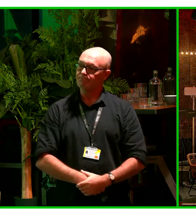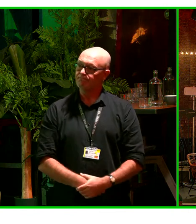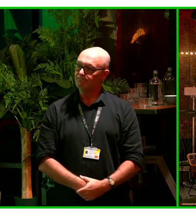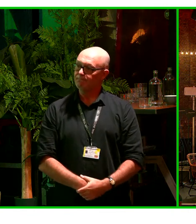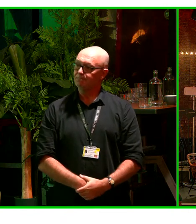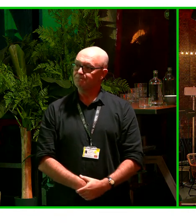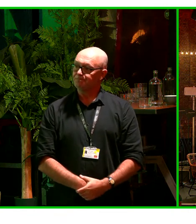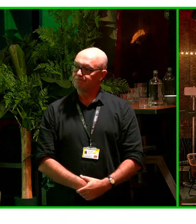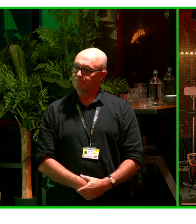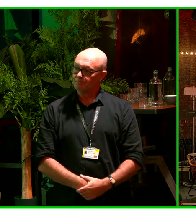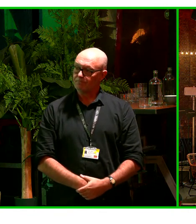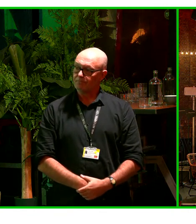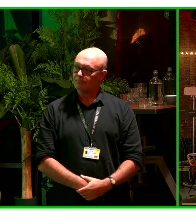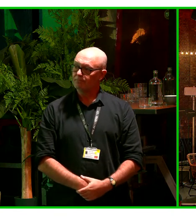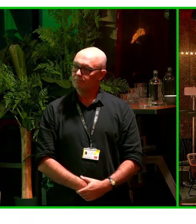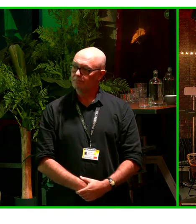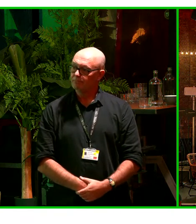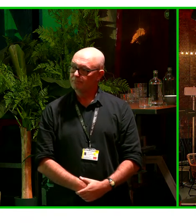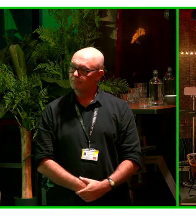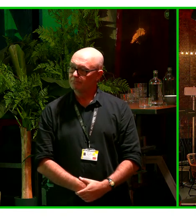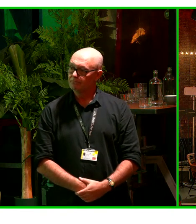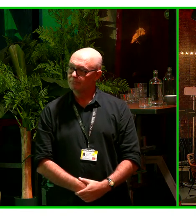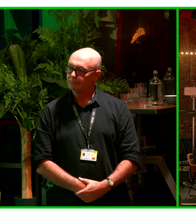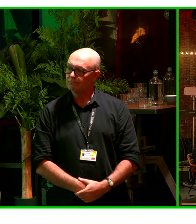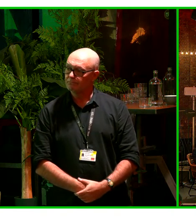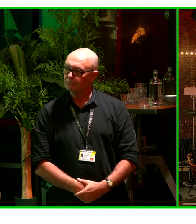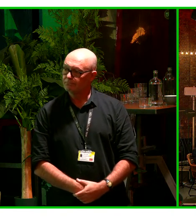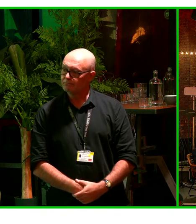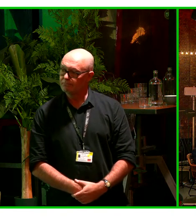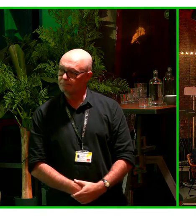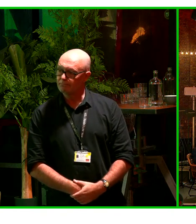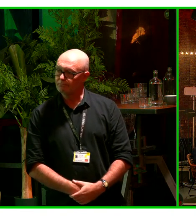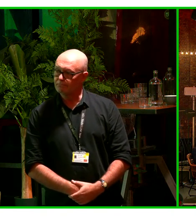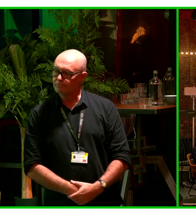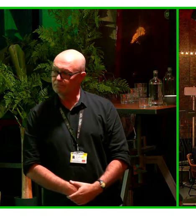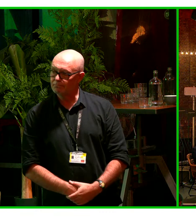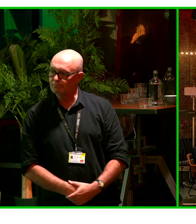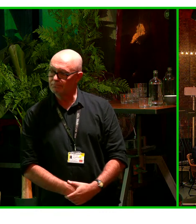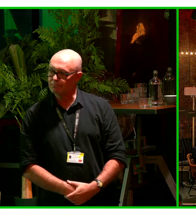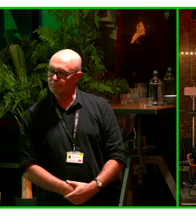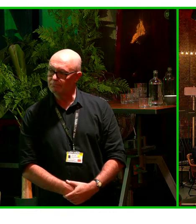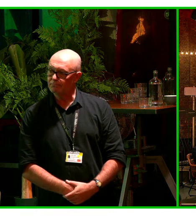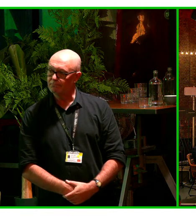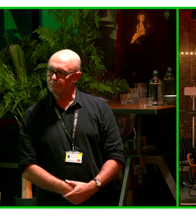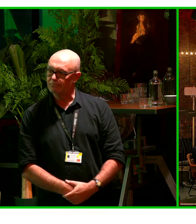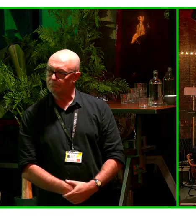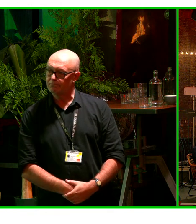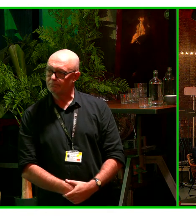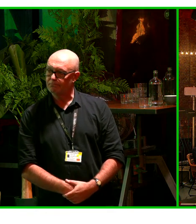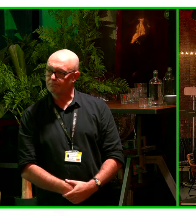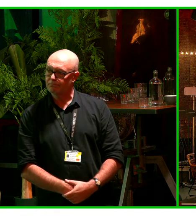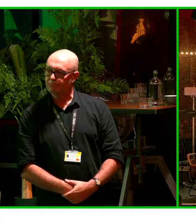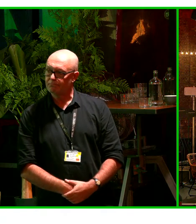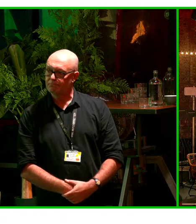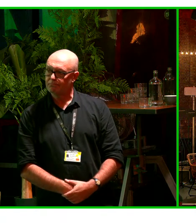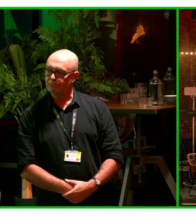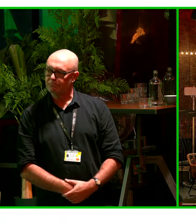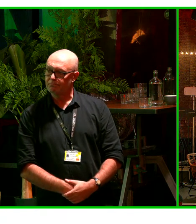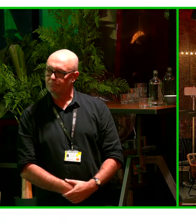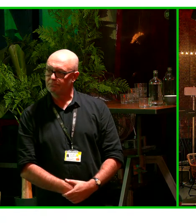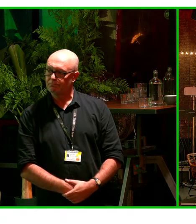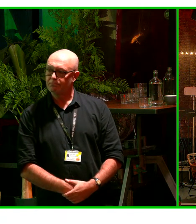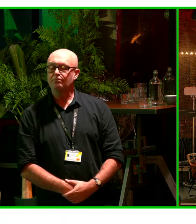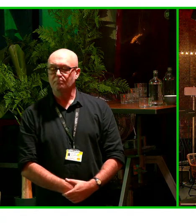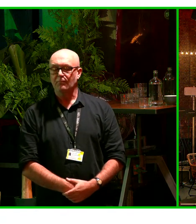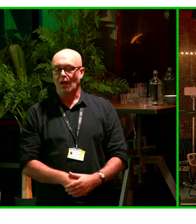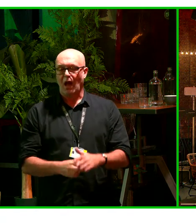Craig? Yeah, I agree. It's getting that buy-in. And in your office, in your workplace, it's that, well, why am